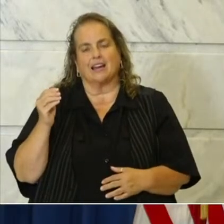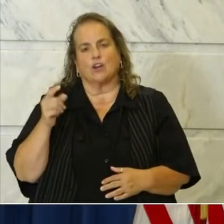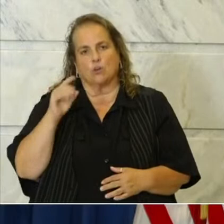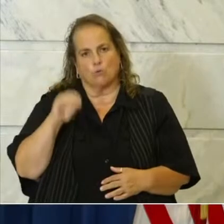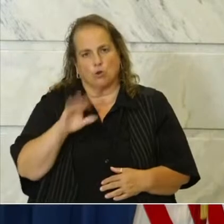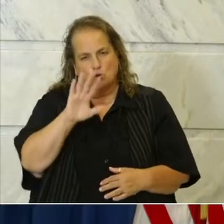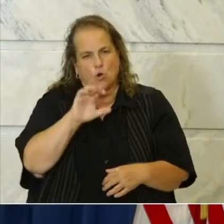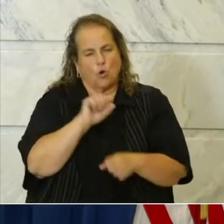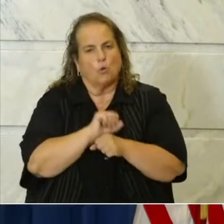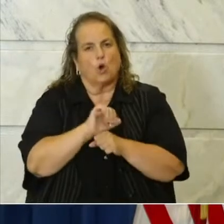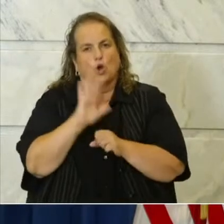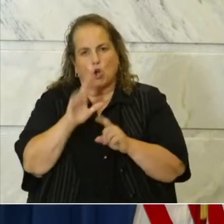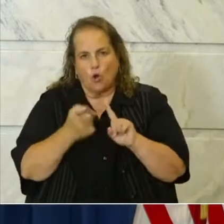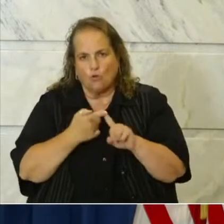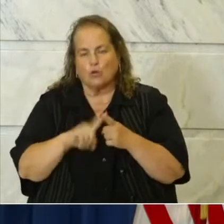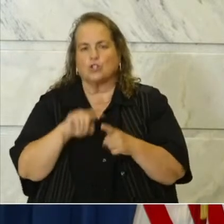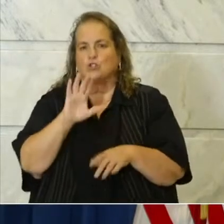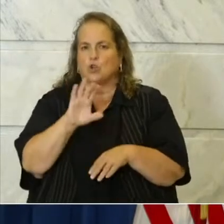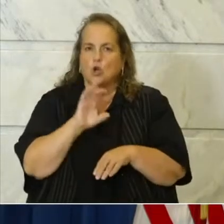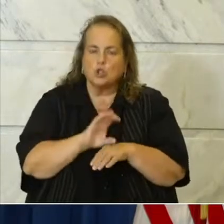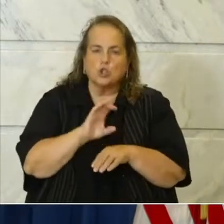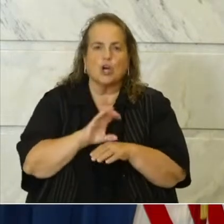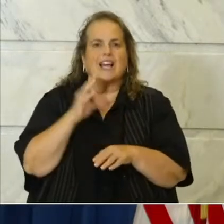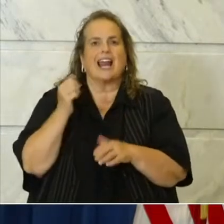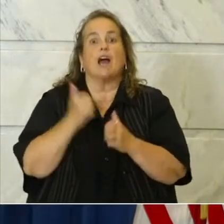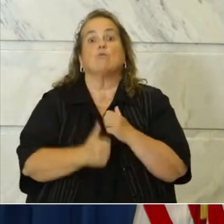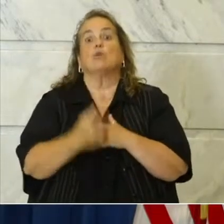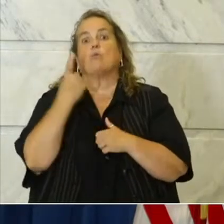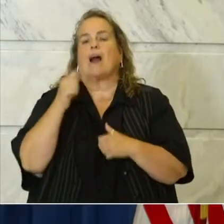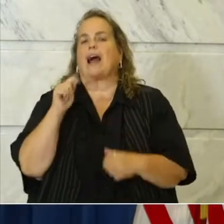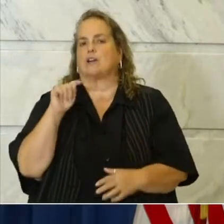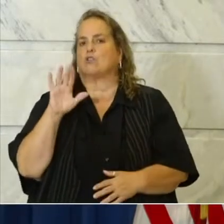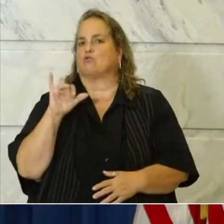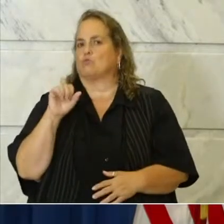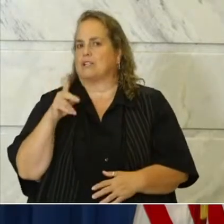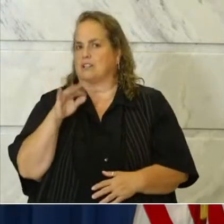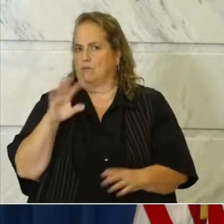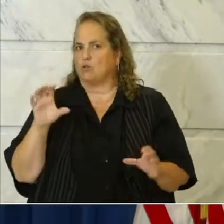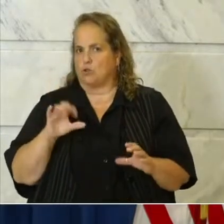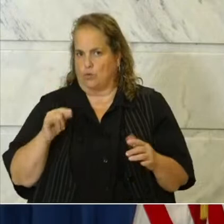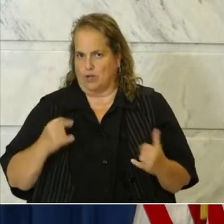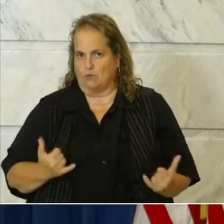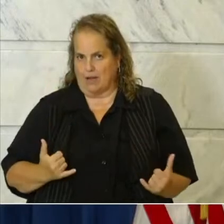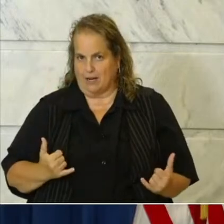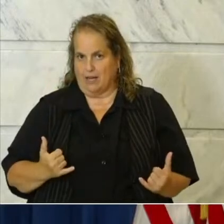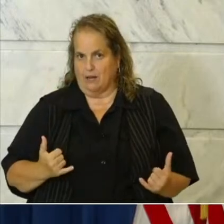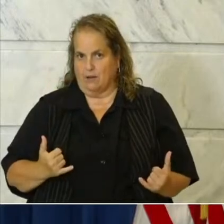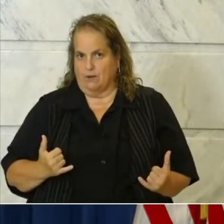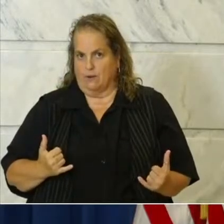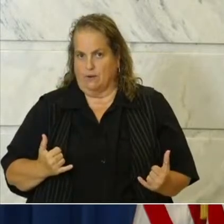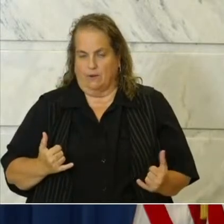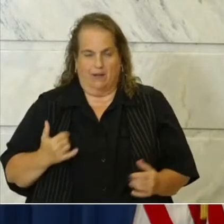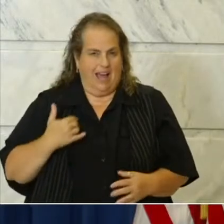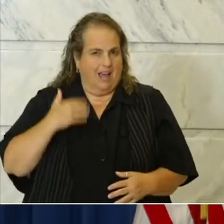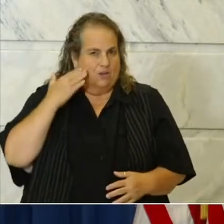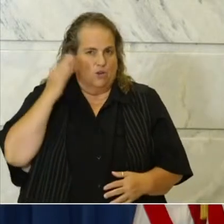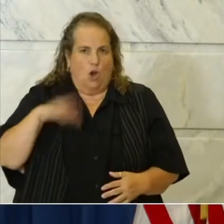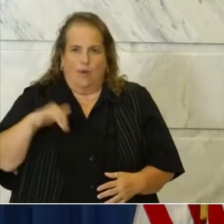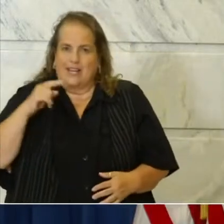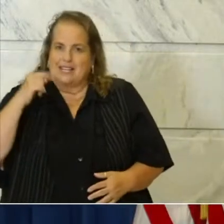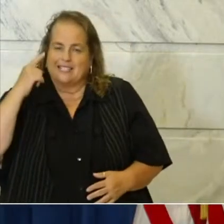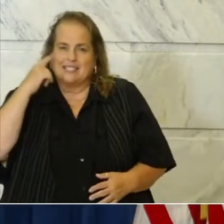work, your friends, your church, and everybody else at risk if you do it right now. And I know it sounds